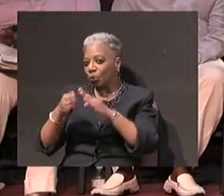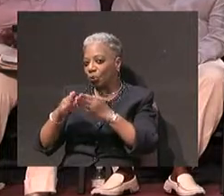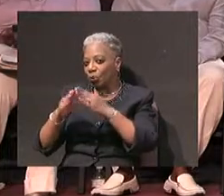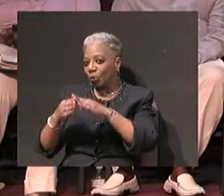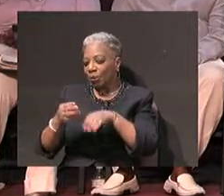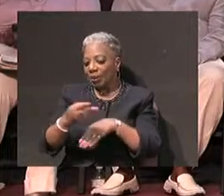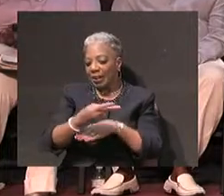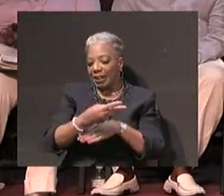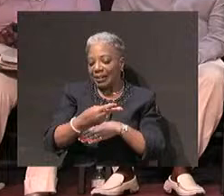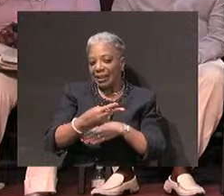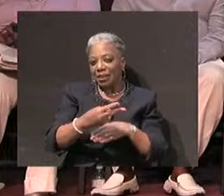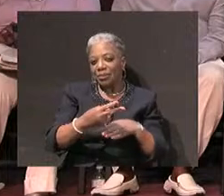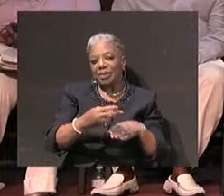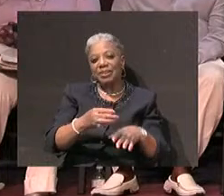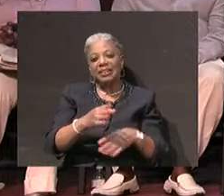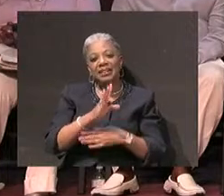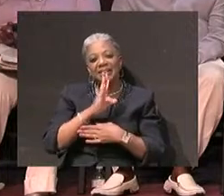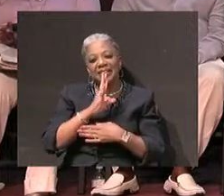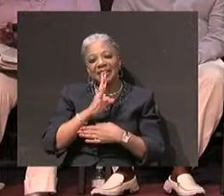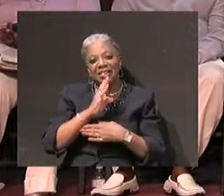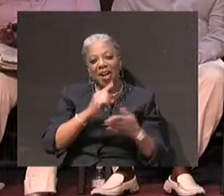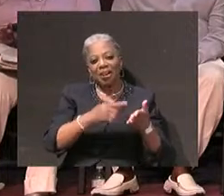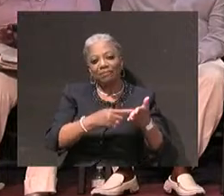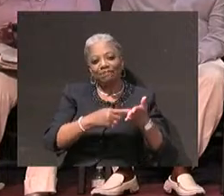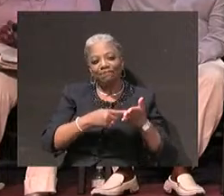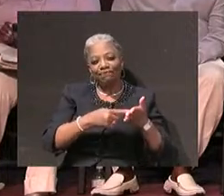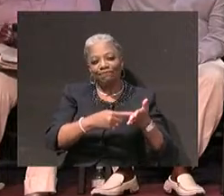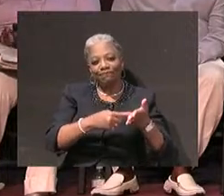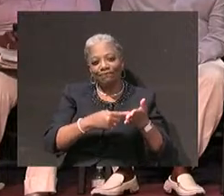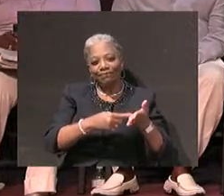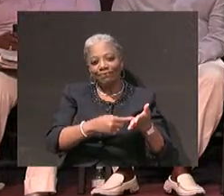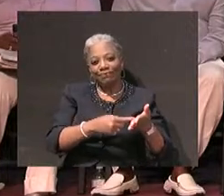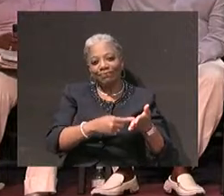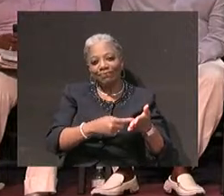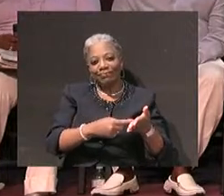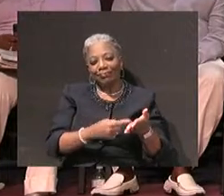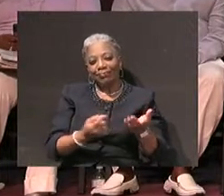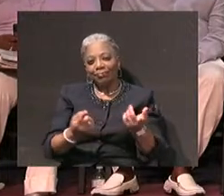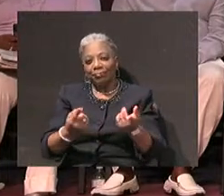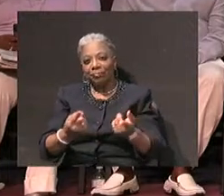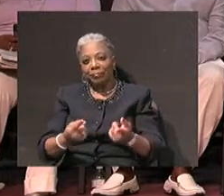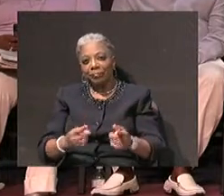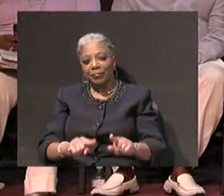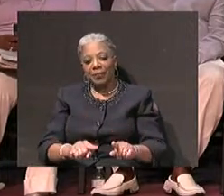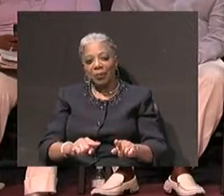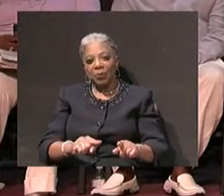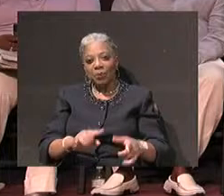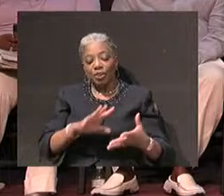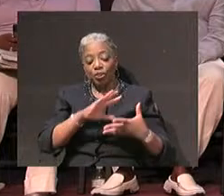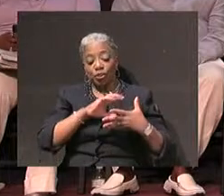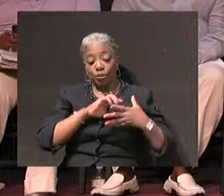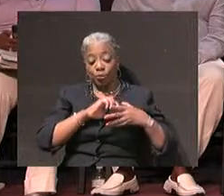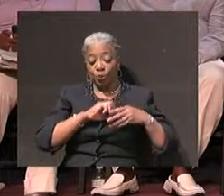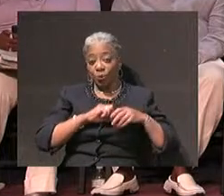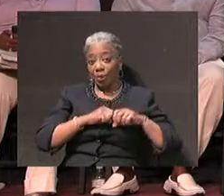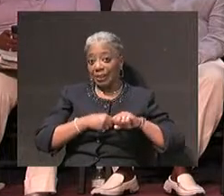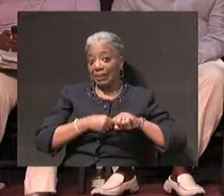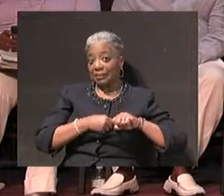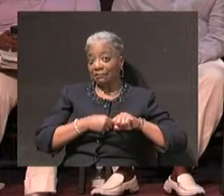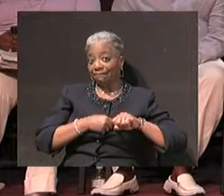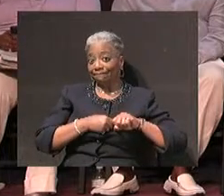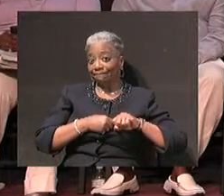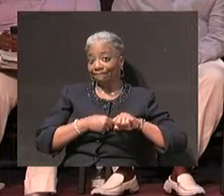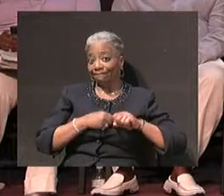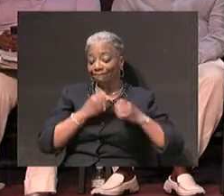of the day, talking with each other, which is important when you're grieving, not to go in a shell, not